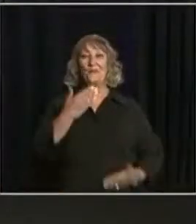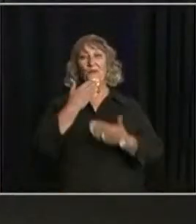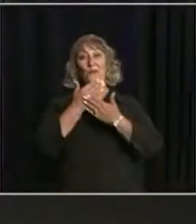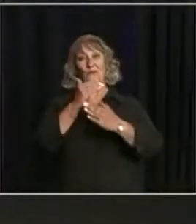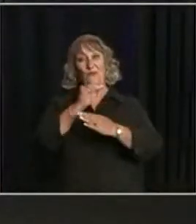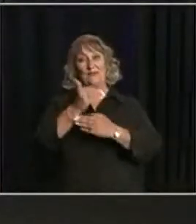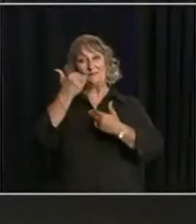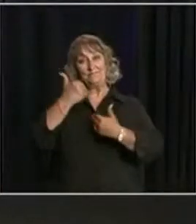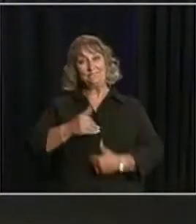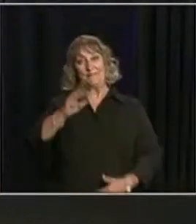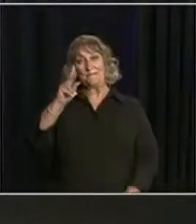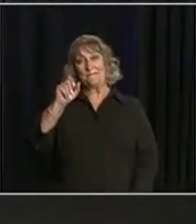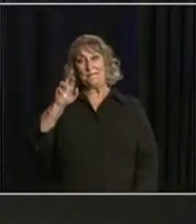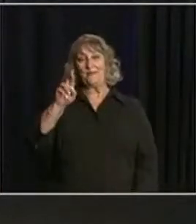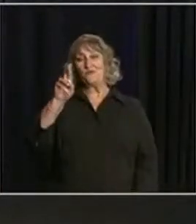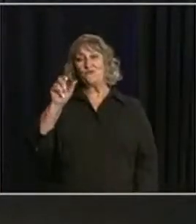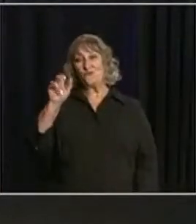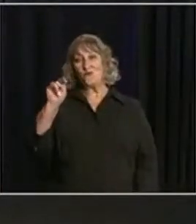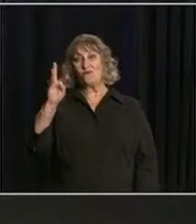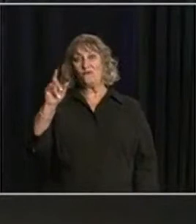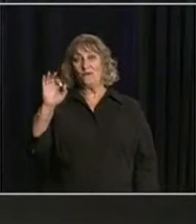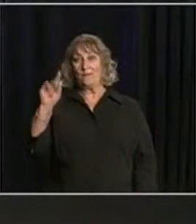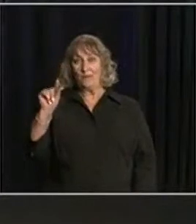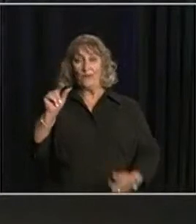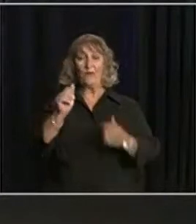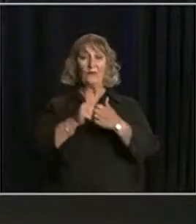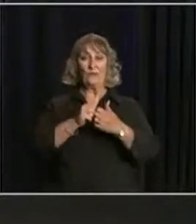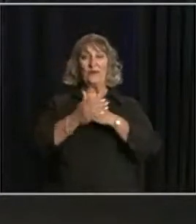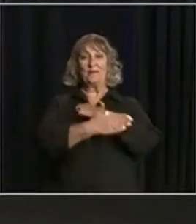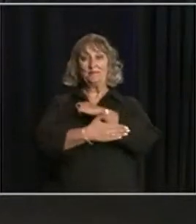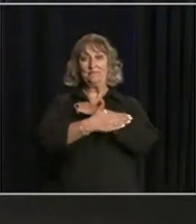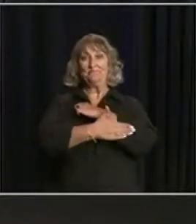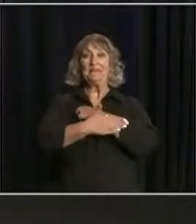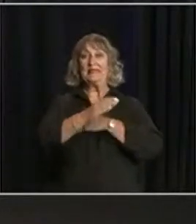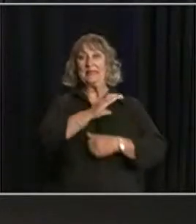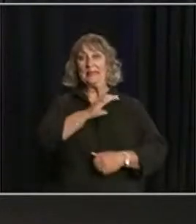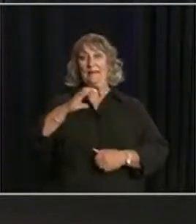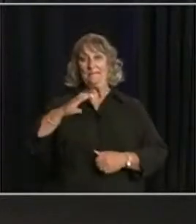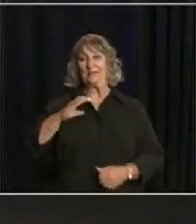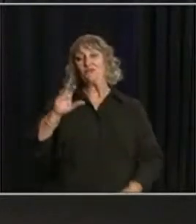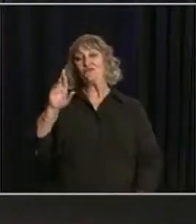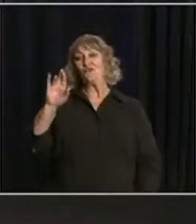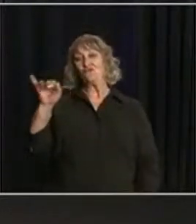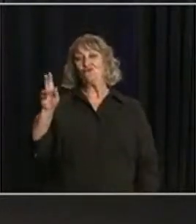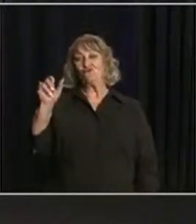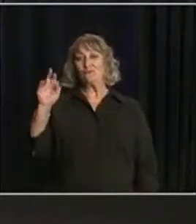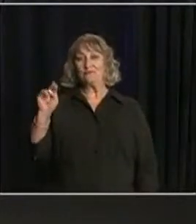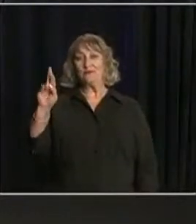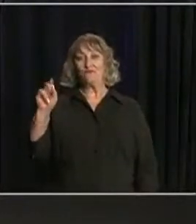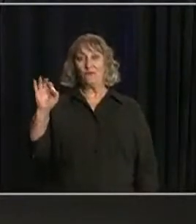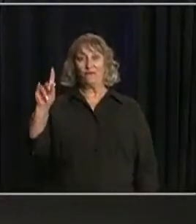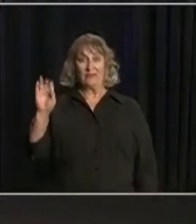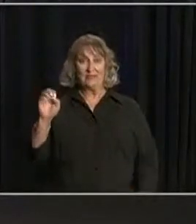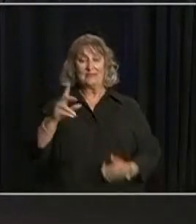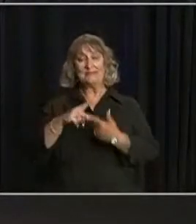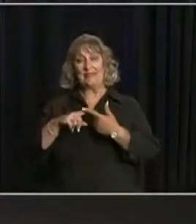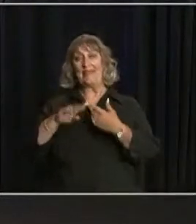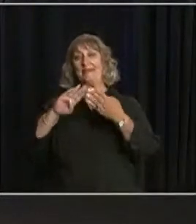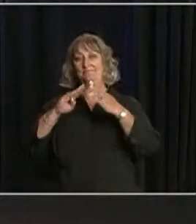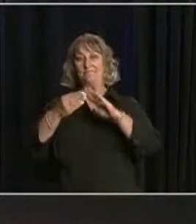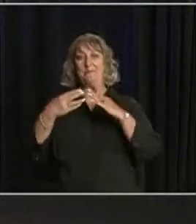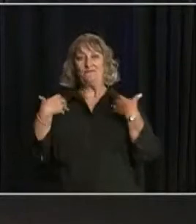Good evening. I'm Mayor Ron Nirenberg with Bexar County Commissioner Justin Rodriguez, and we're joined tonight by Metro Health Director Dr. Claude Jacob, and this is